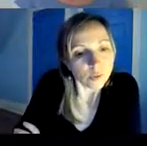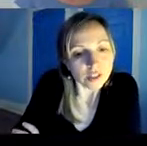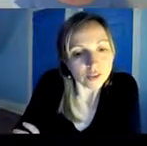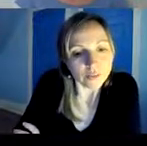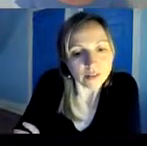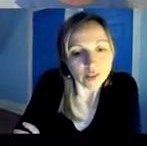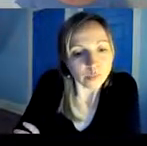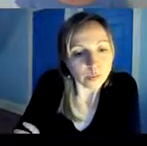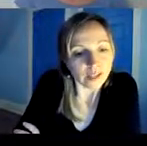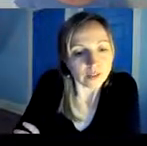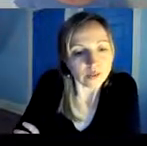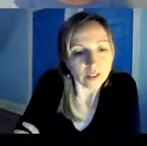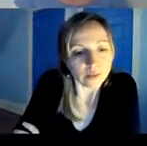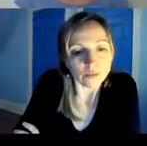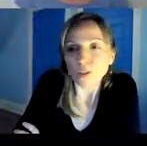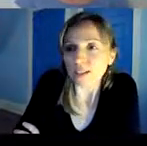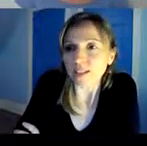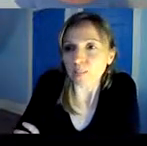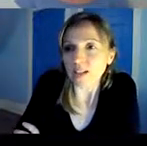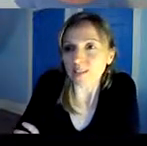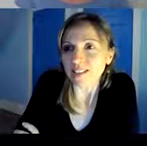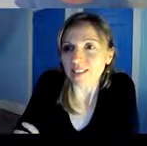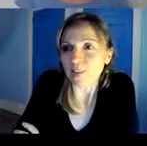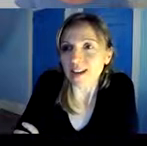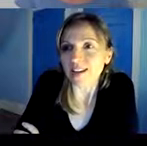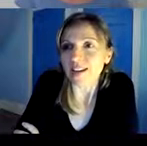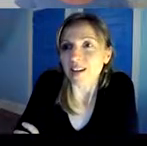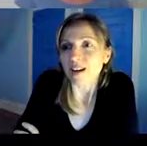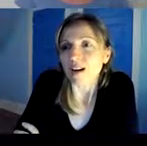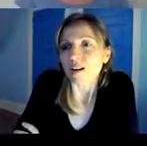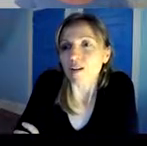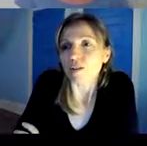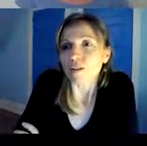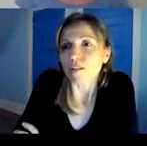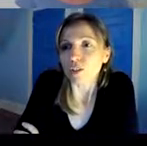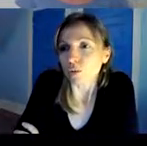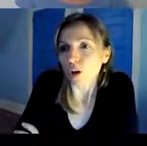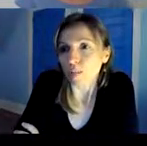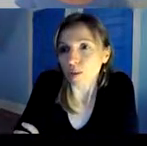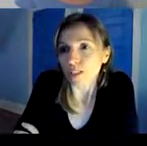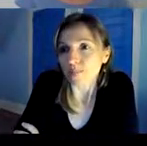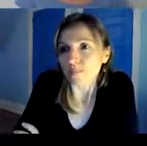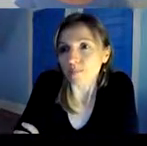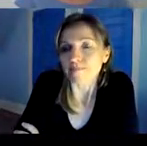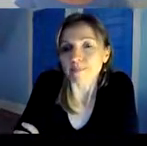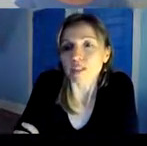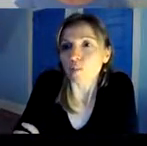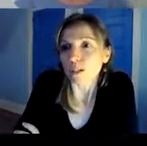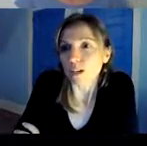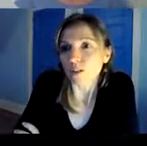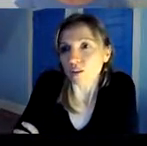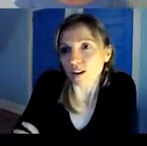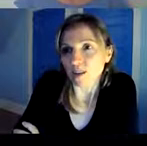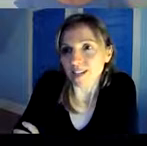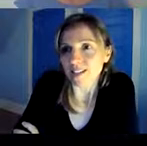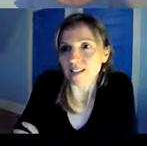Now you want to make sure that whatever you pull out, that you cook it in a black plastic bag. Definitely don't compost it. Don't put it